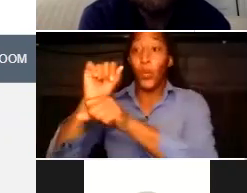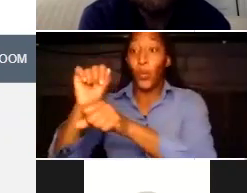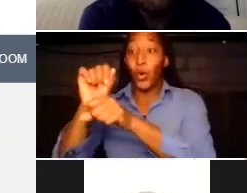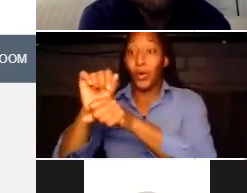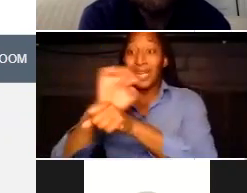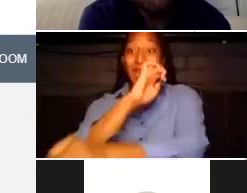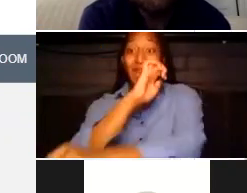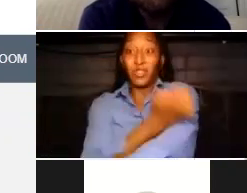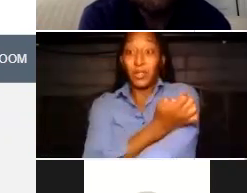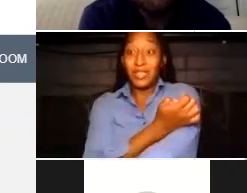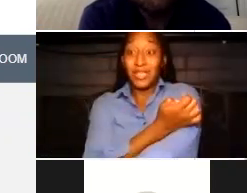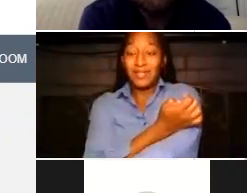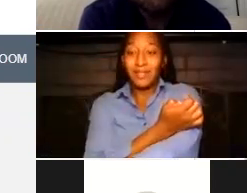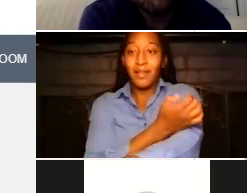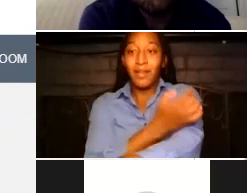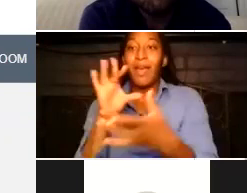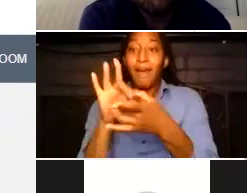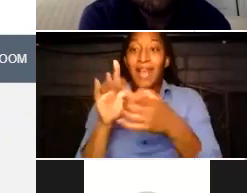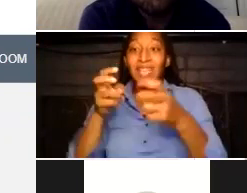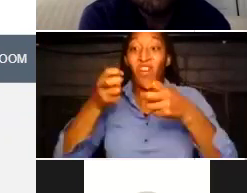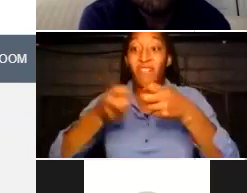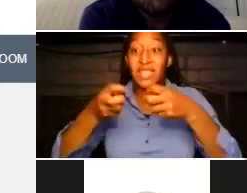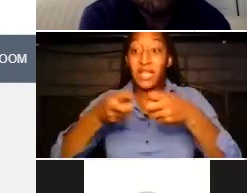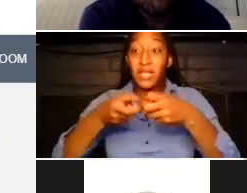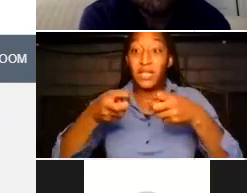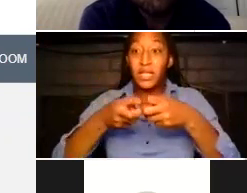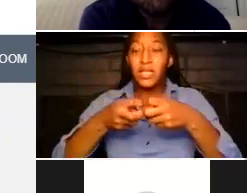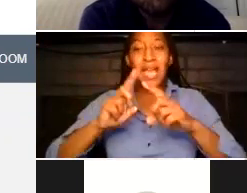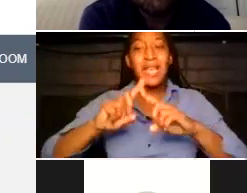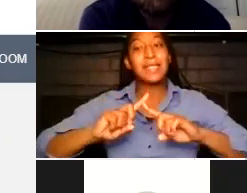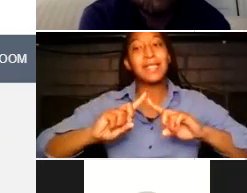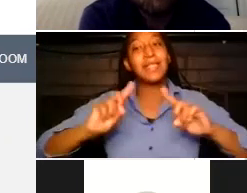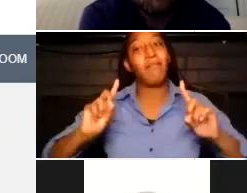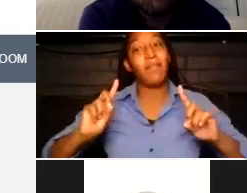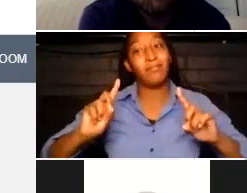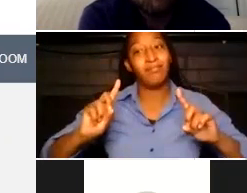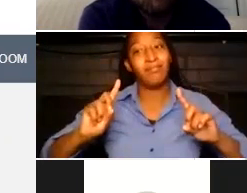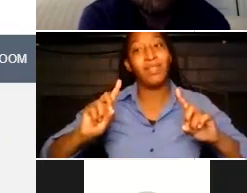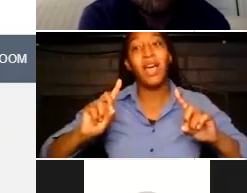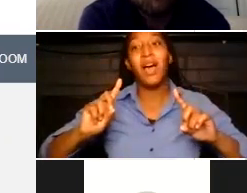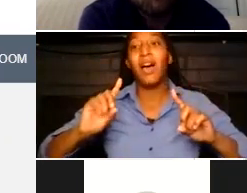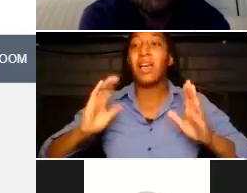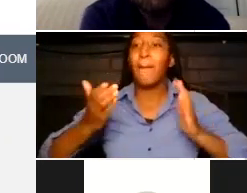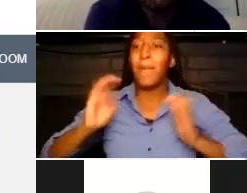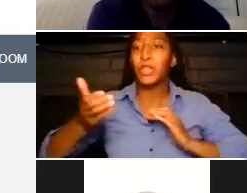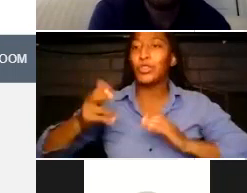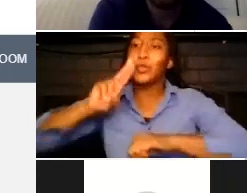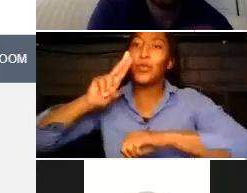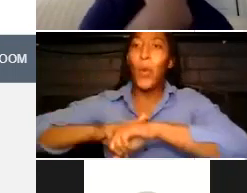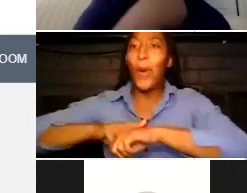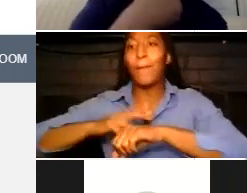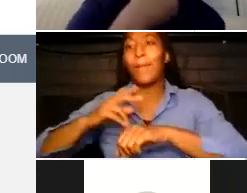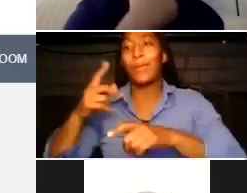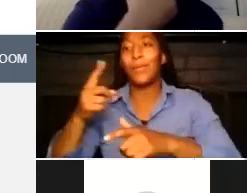very different compared to the way we use the words every day. For example, if we say